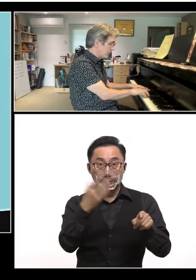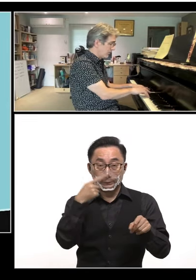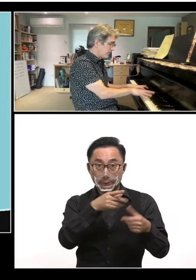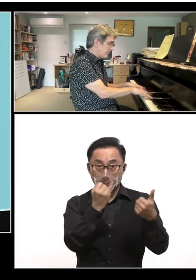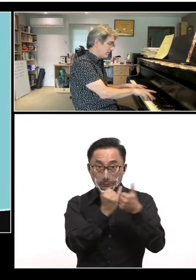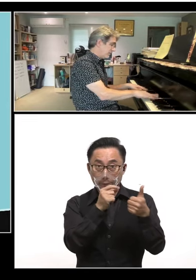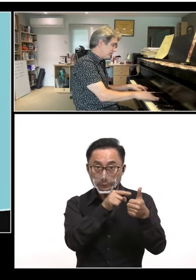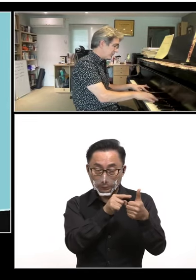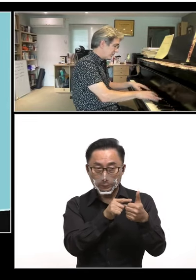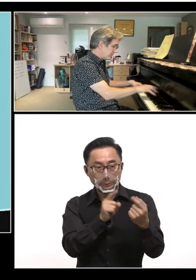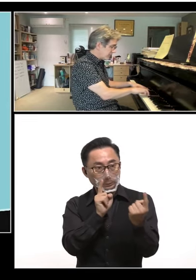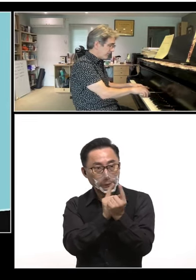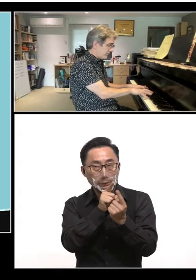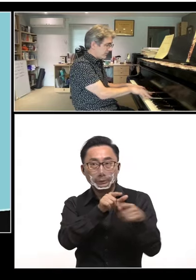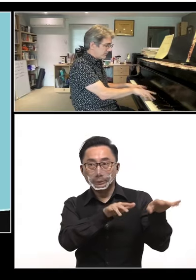Impromptu.